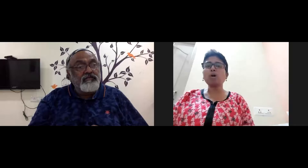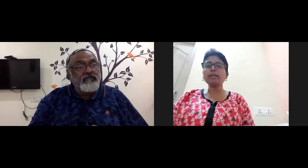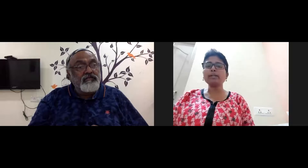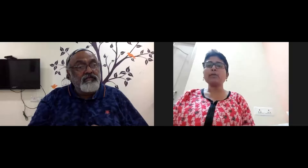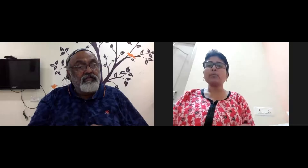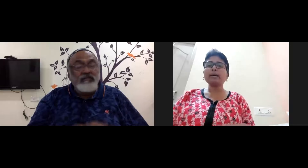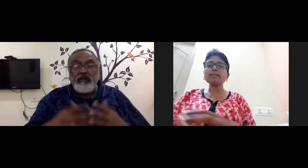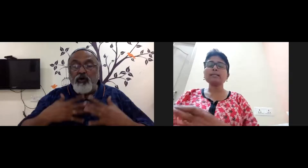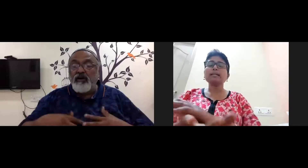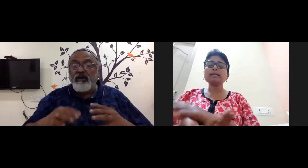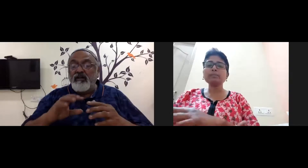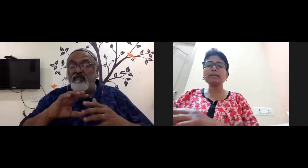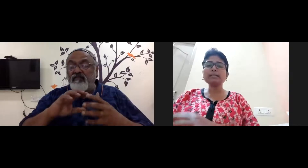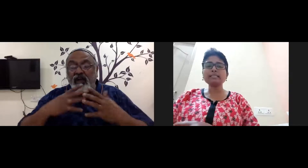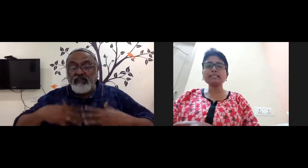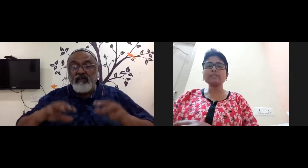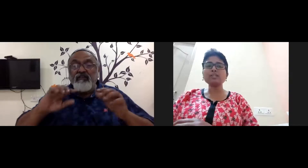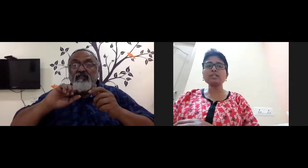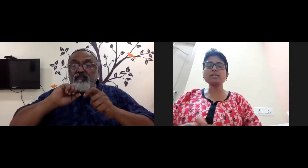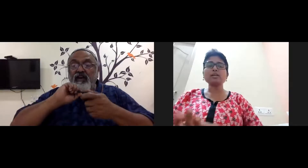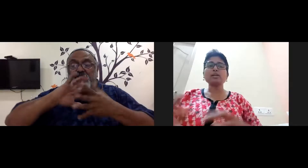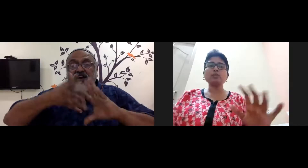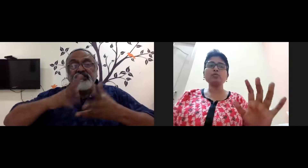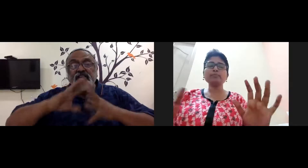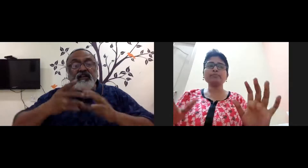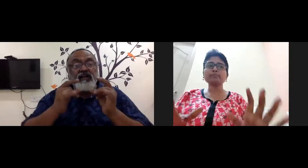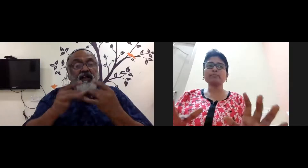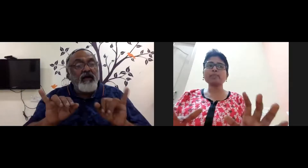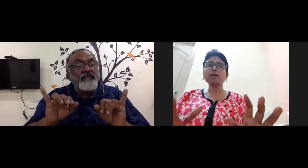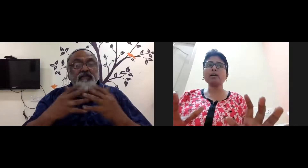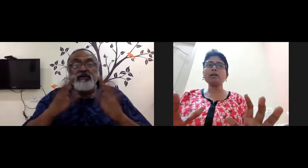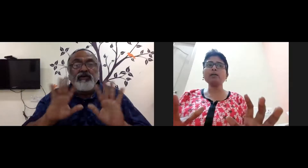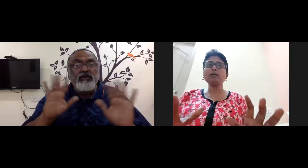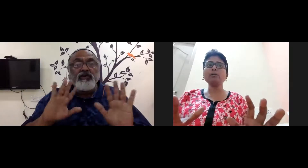dysfunction in the body, whereas disability's definition is to